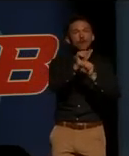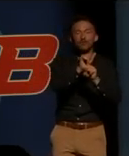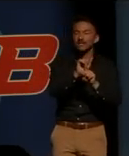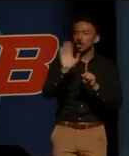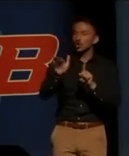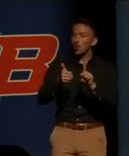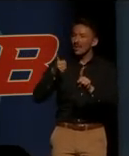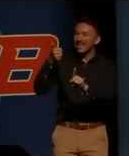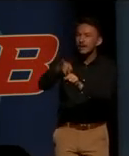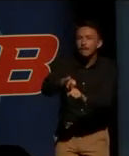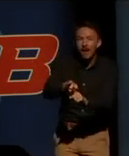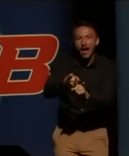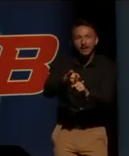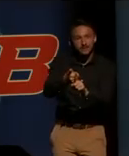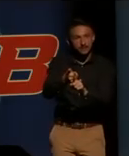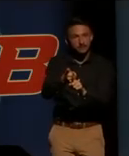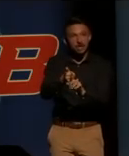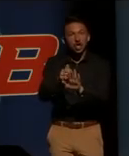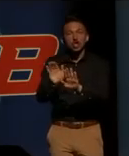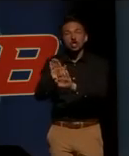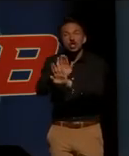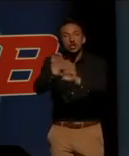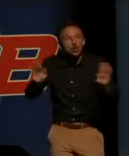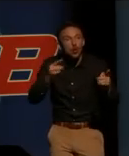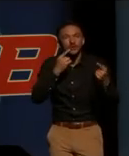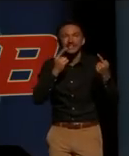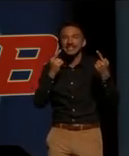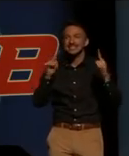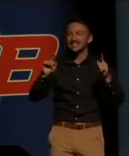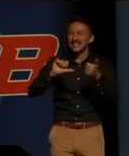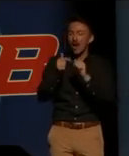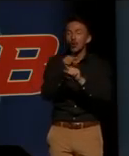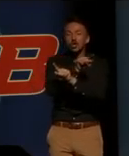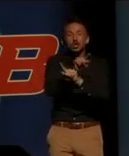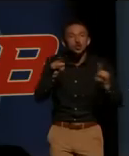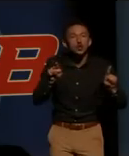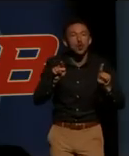I wanted to focus on your successes and the way you're making a difference for